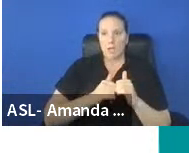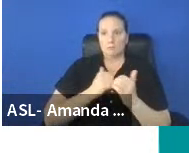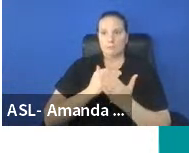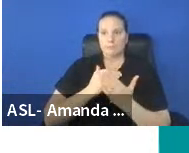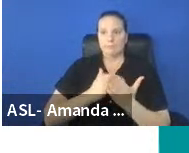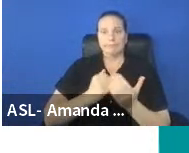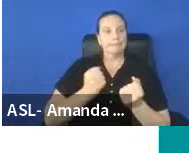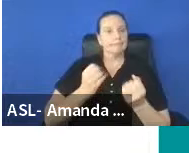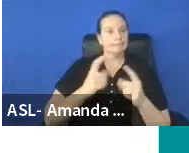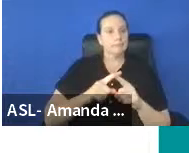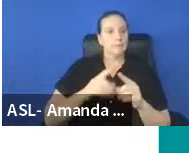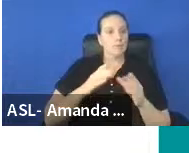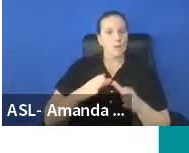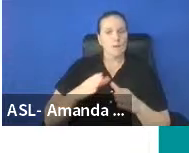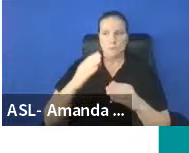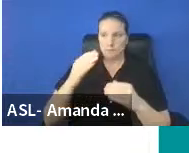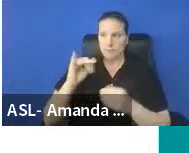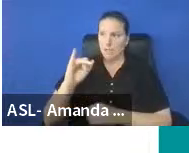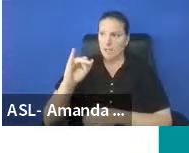different ways, but